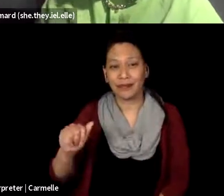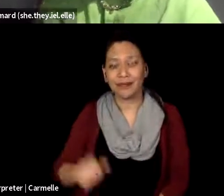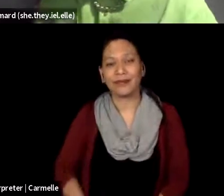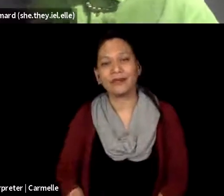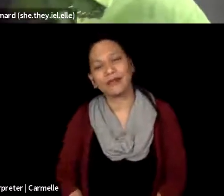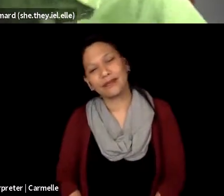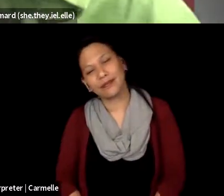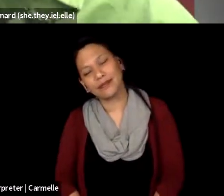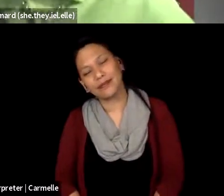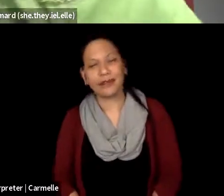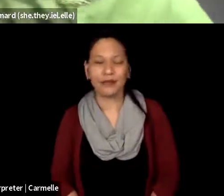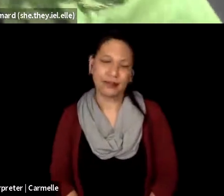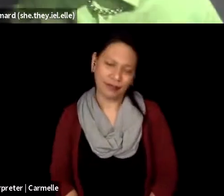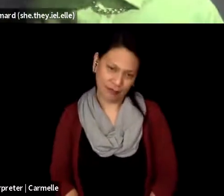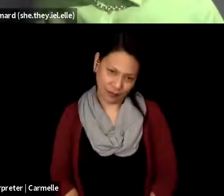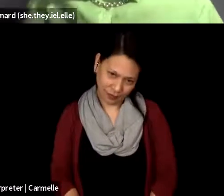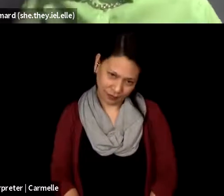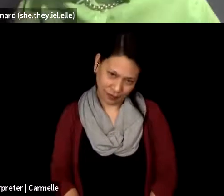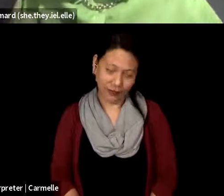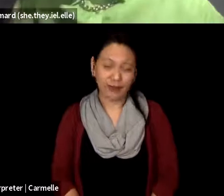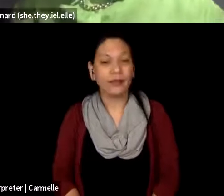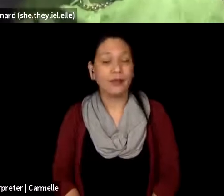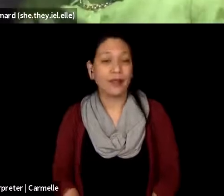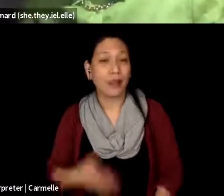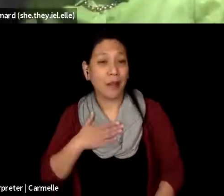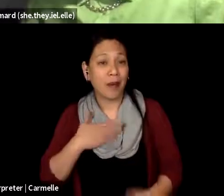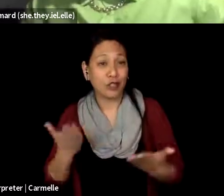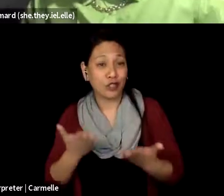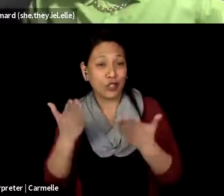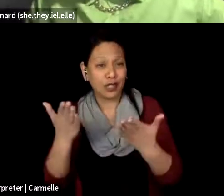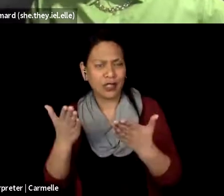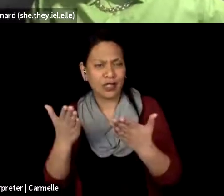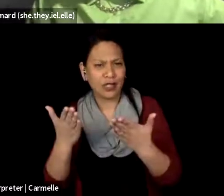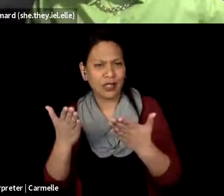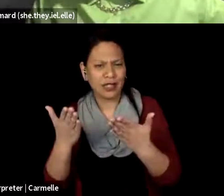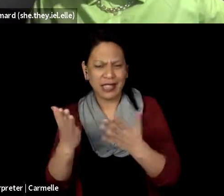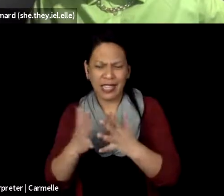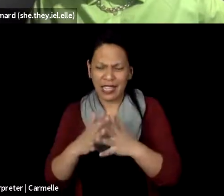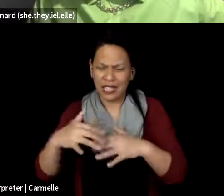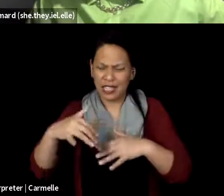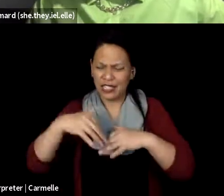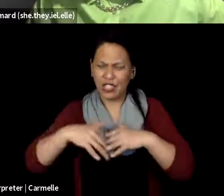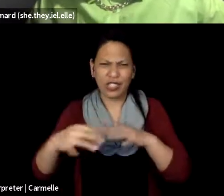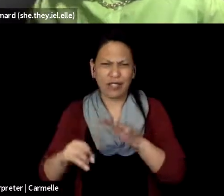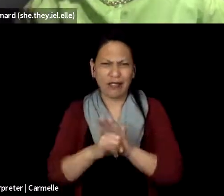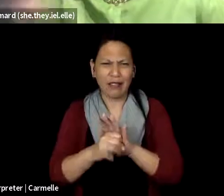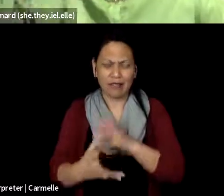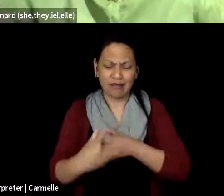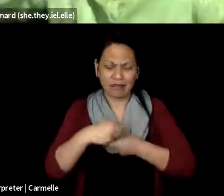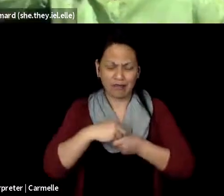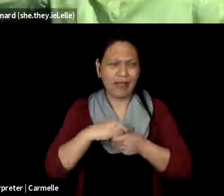offer, ask yourself, what does indigenizing mean to you? And